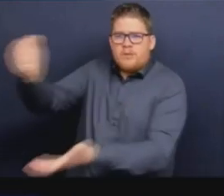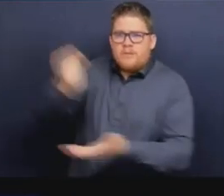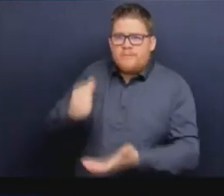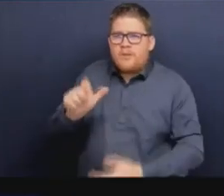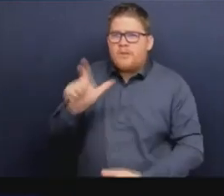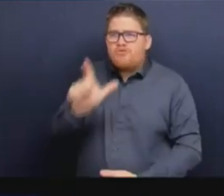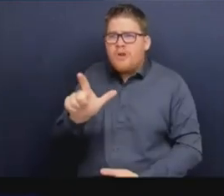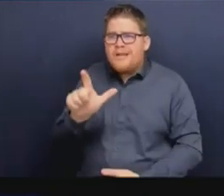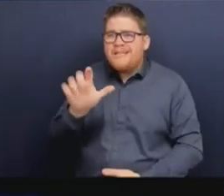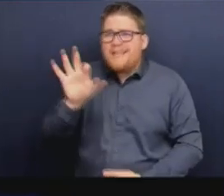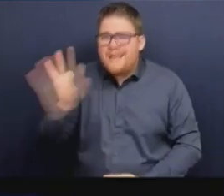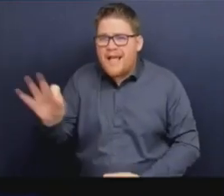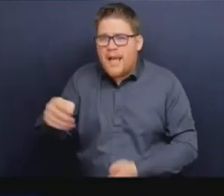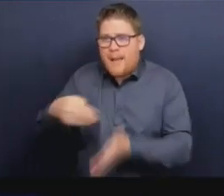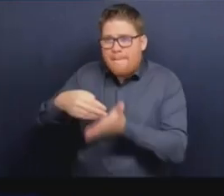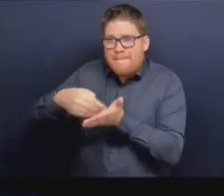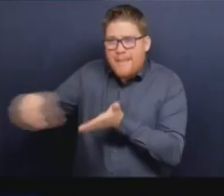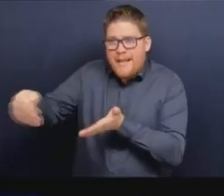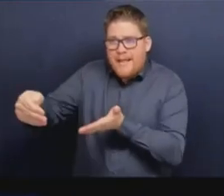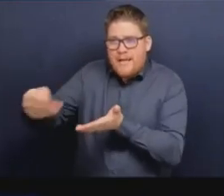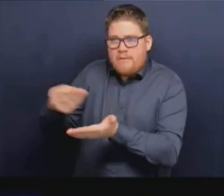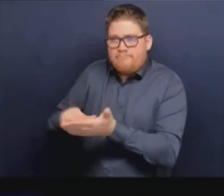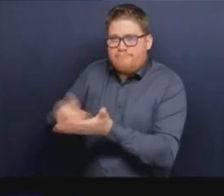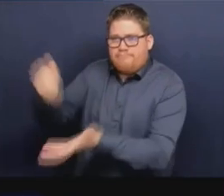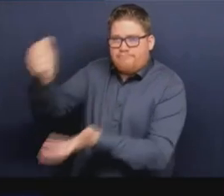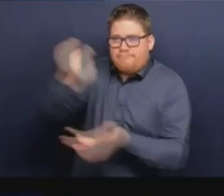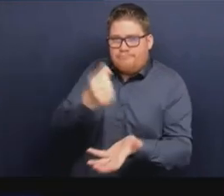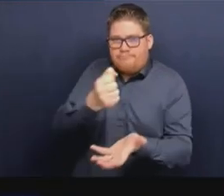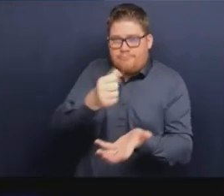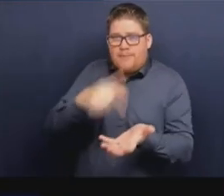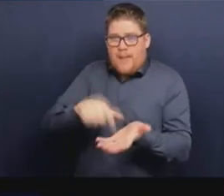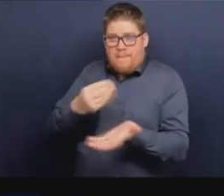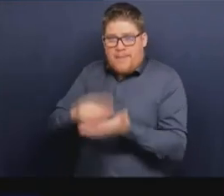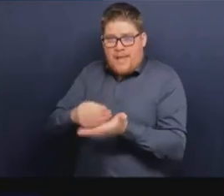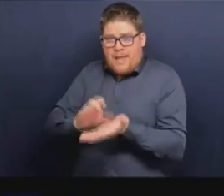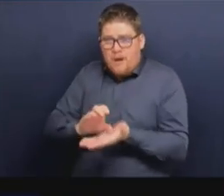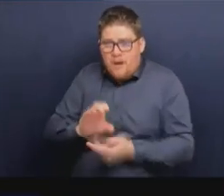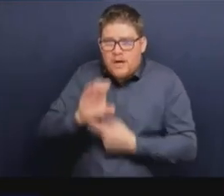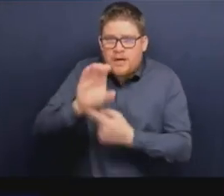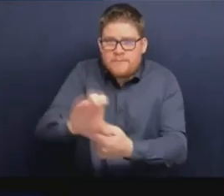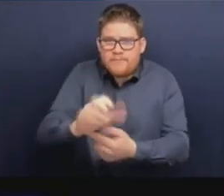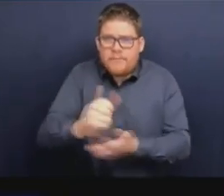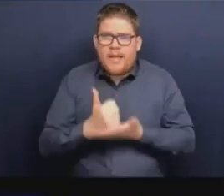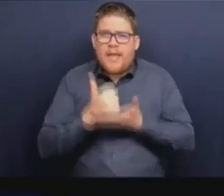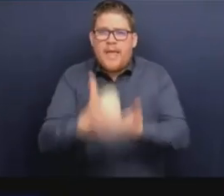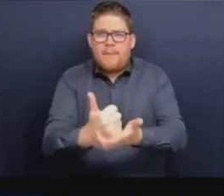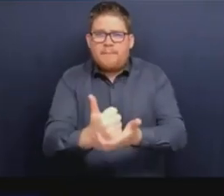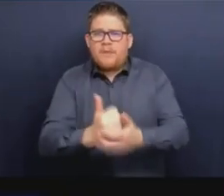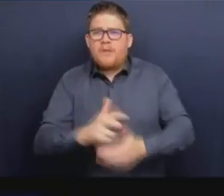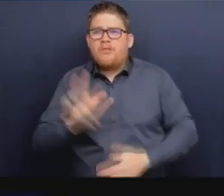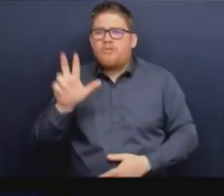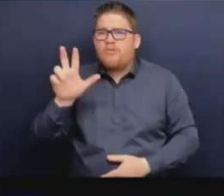from underrepresented communities, including women and non-binary people,